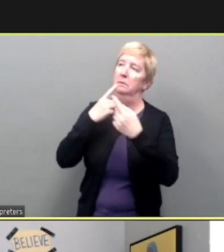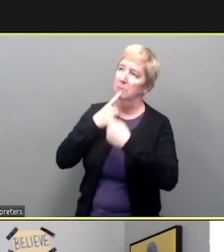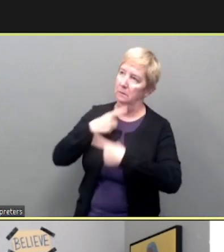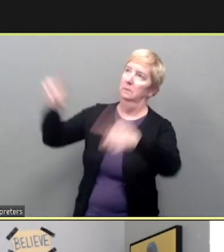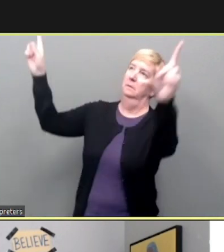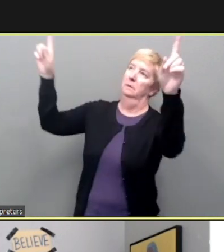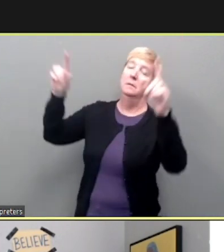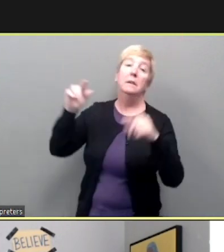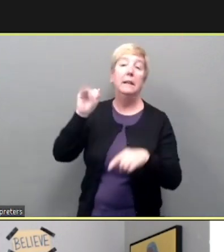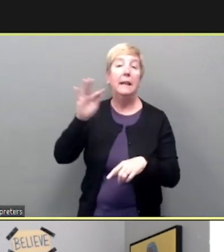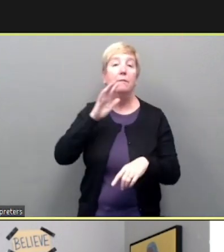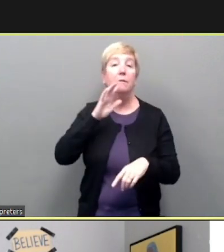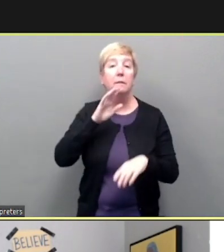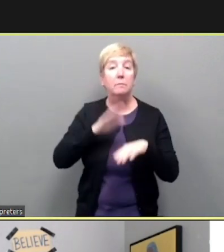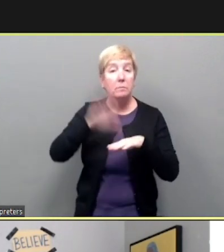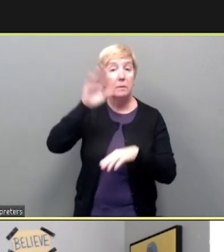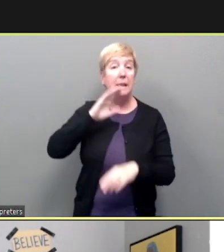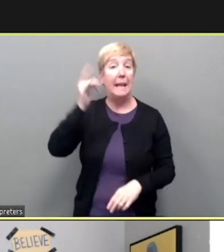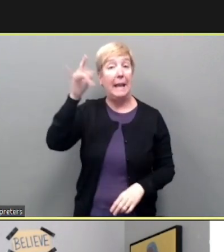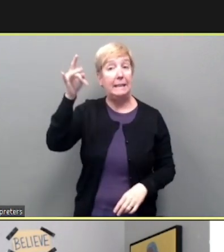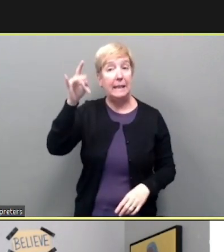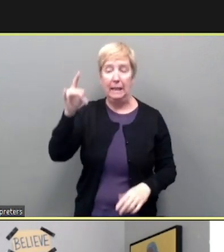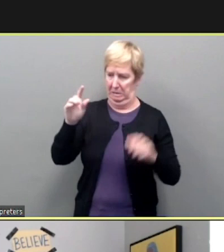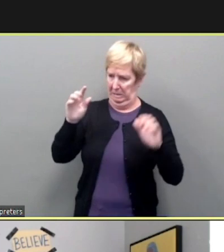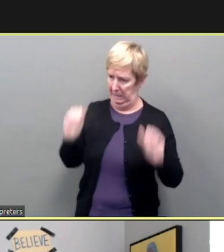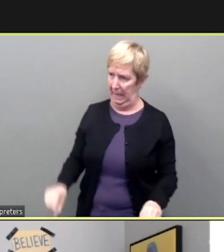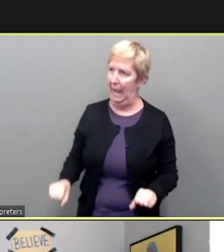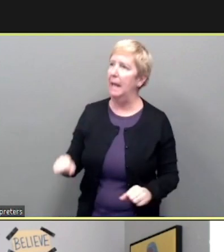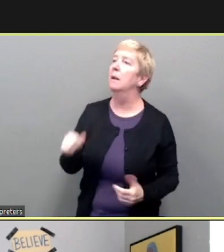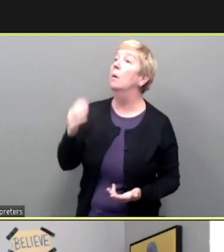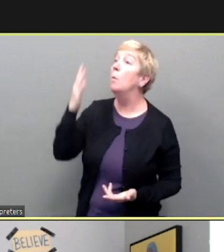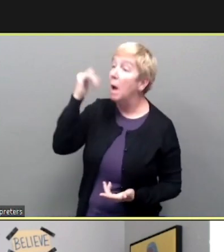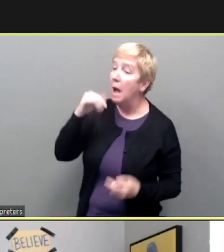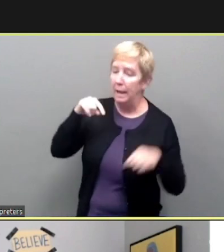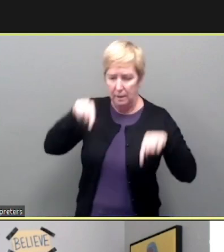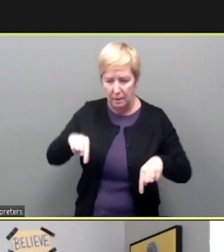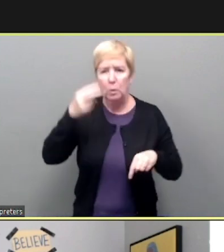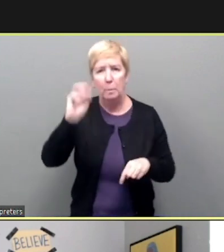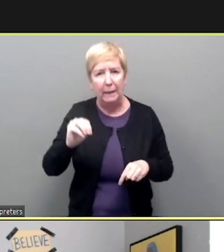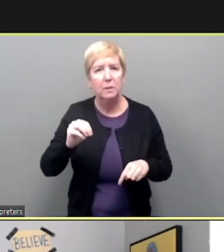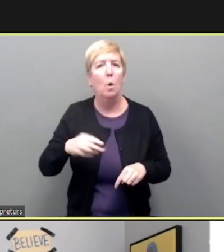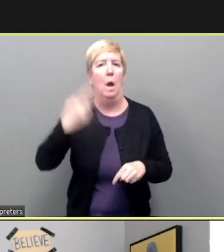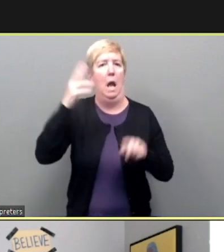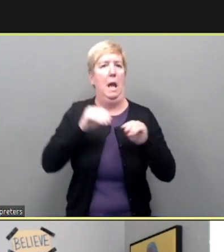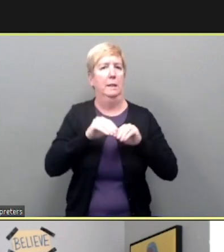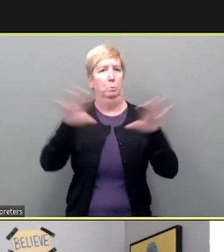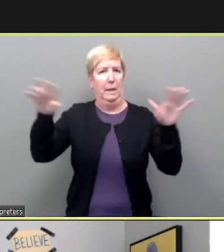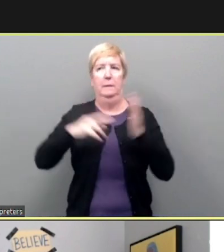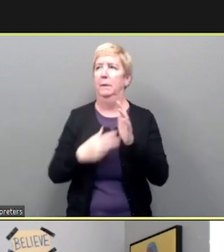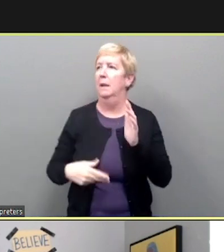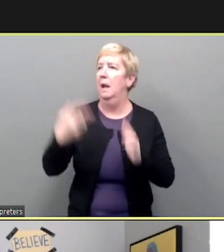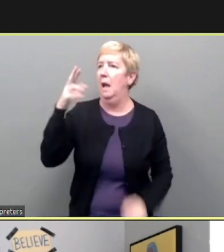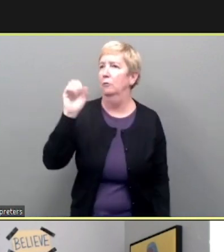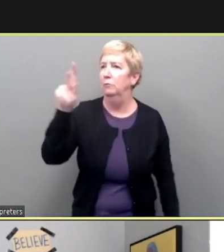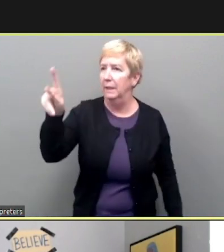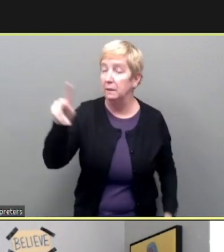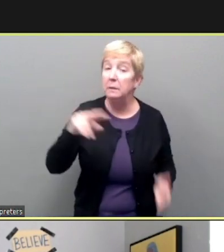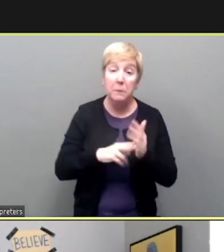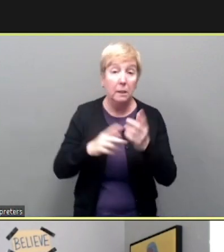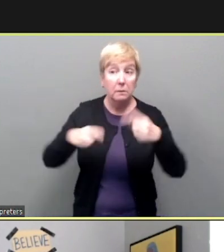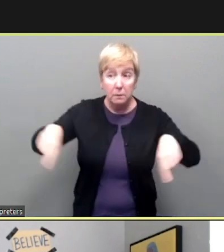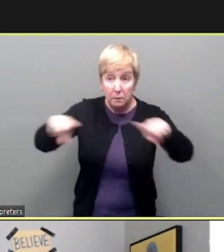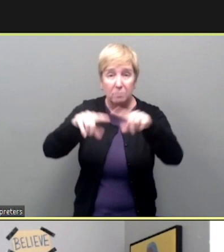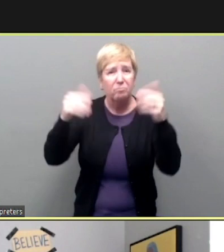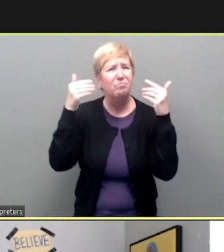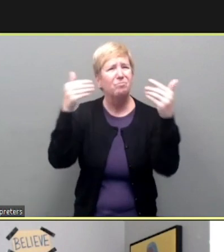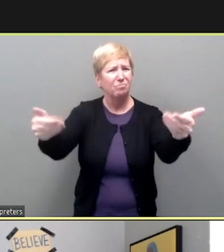people to get a booster because of being in a high-risk setting. So this is really the time to get your boosters if you haven't